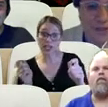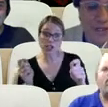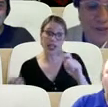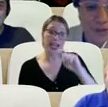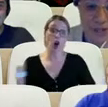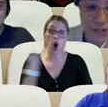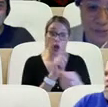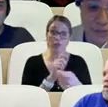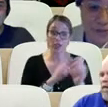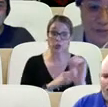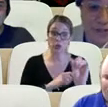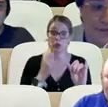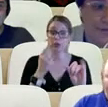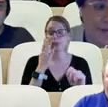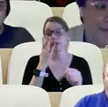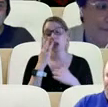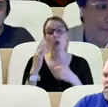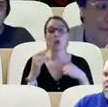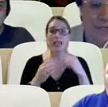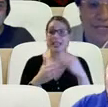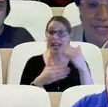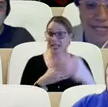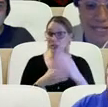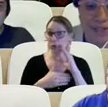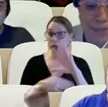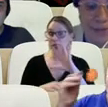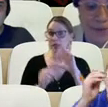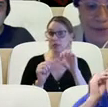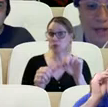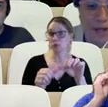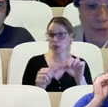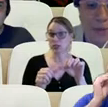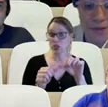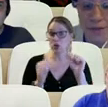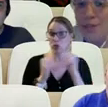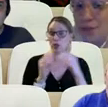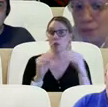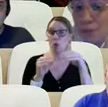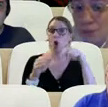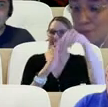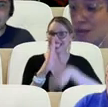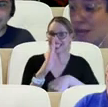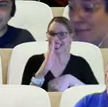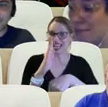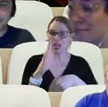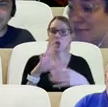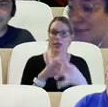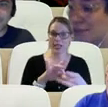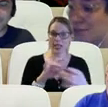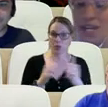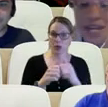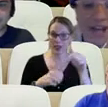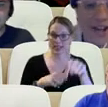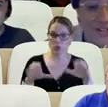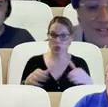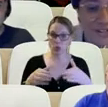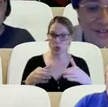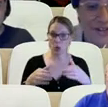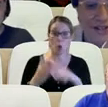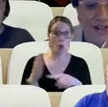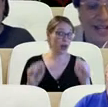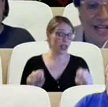next, we're going to move into some more detail about what this group could take